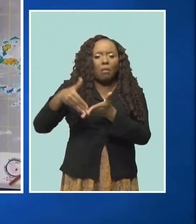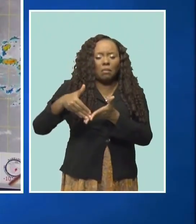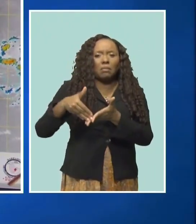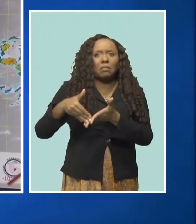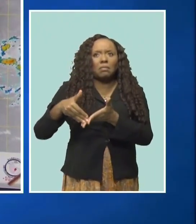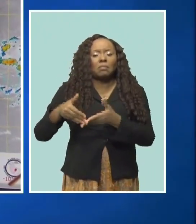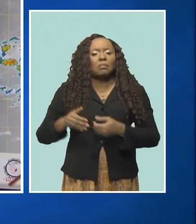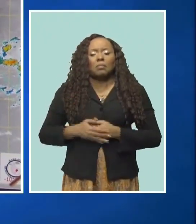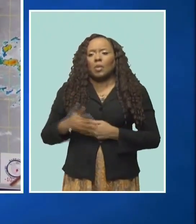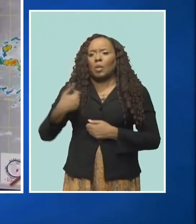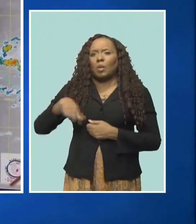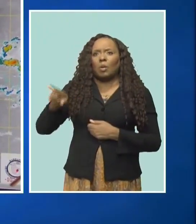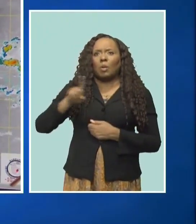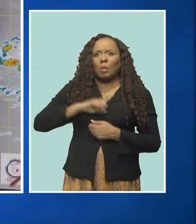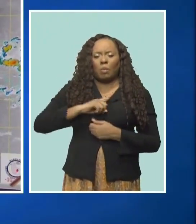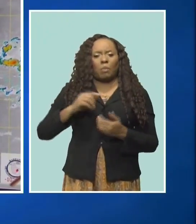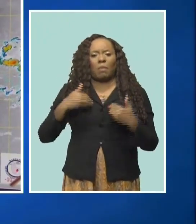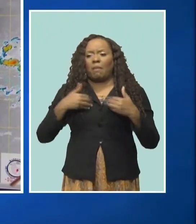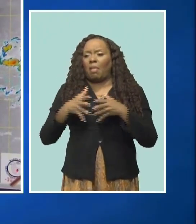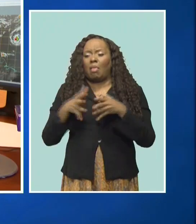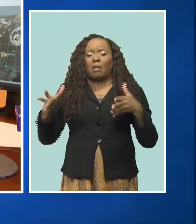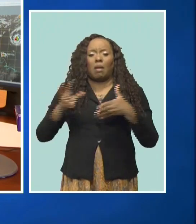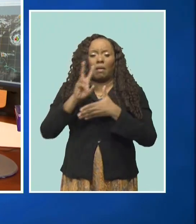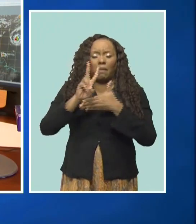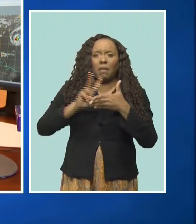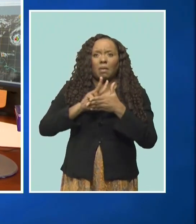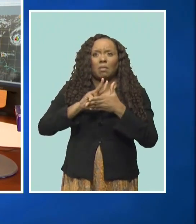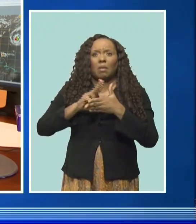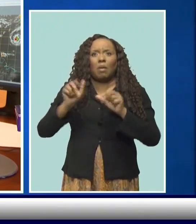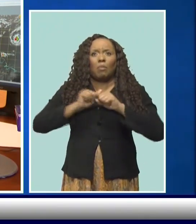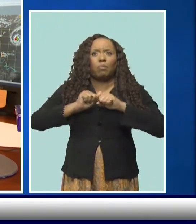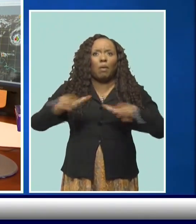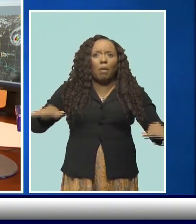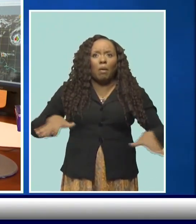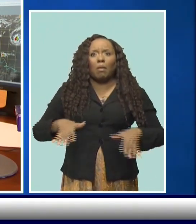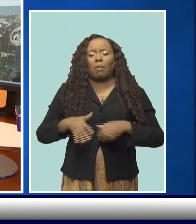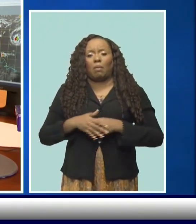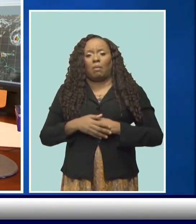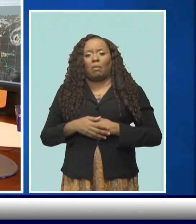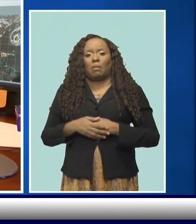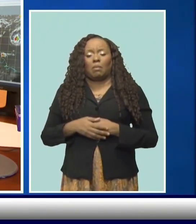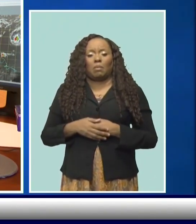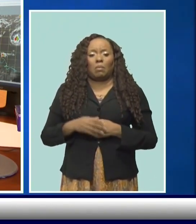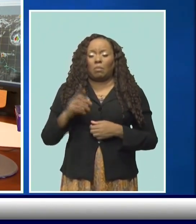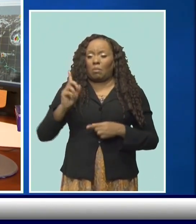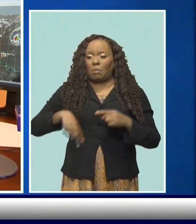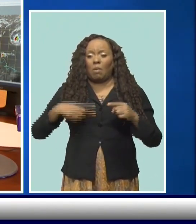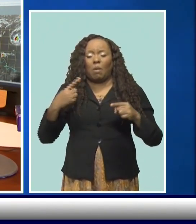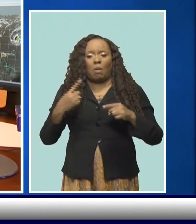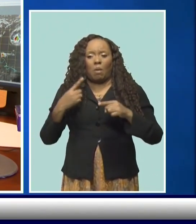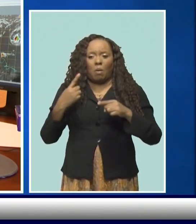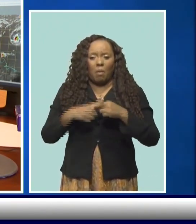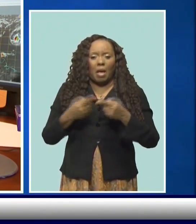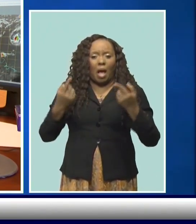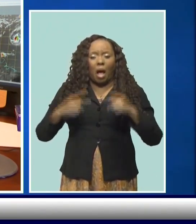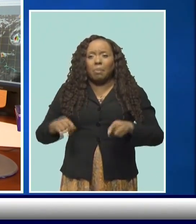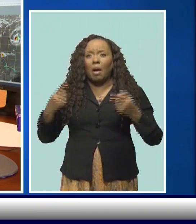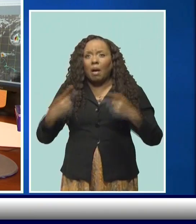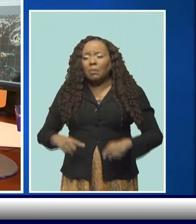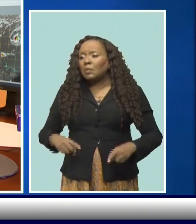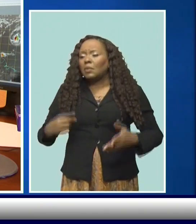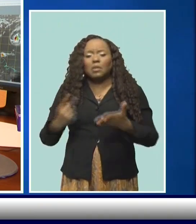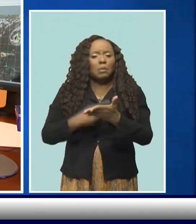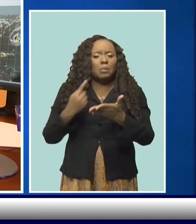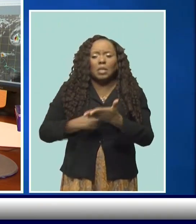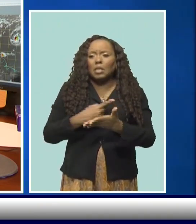public. We've been doing a lot of video production recently, so we can give you video updates as the situation is occurring. And sometimes you might hear us tell you,